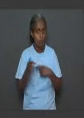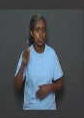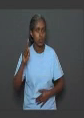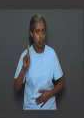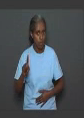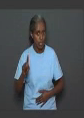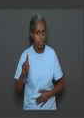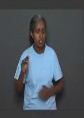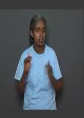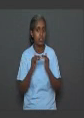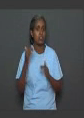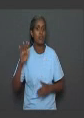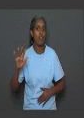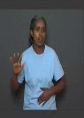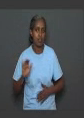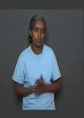1 is 5.